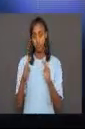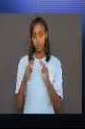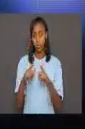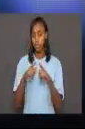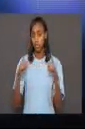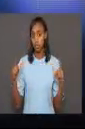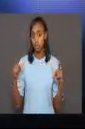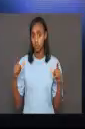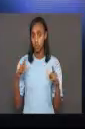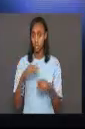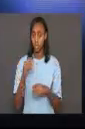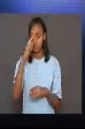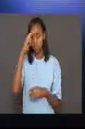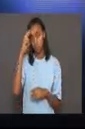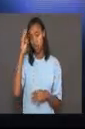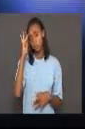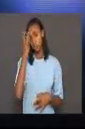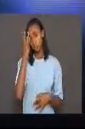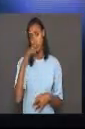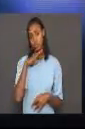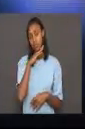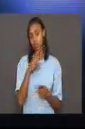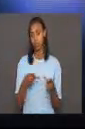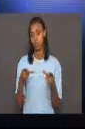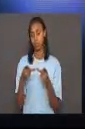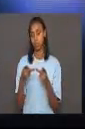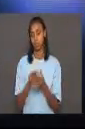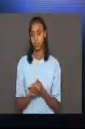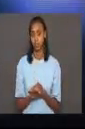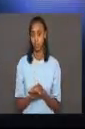huge size and cause diseases to spread.